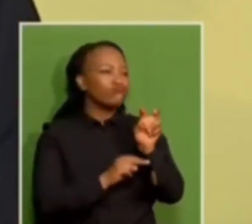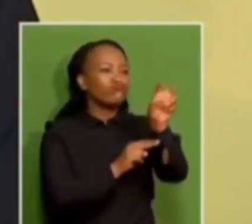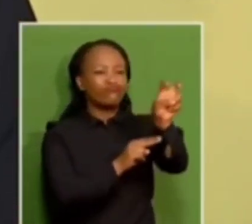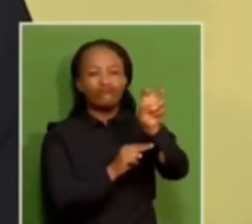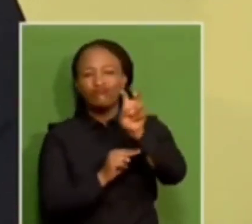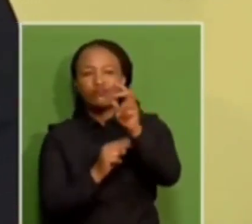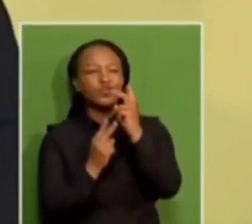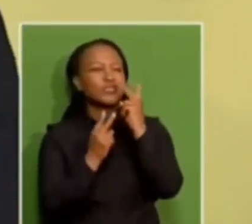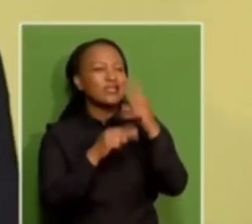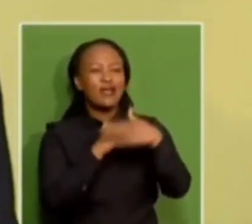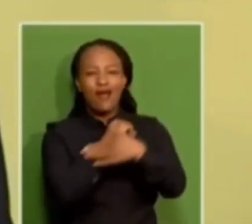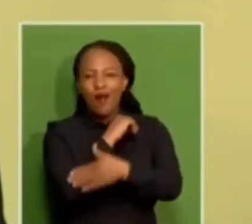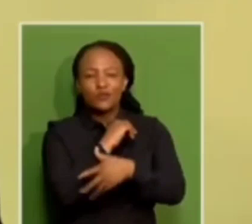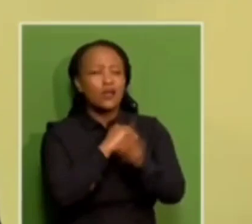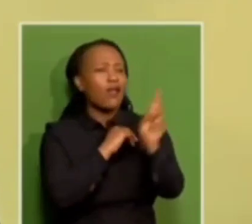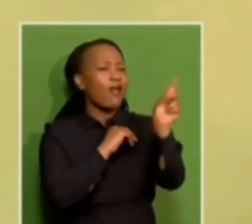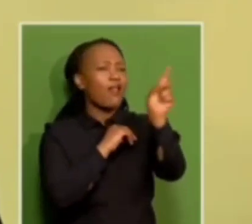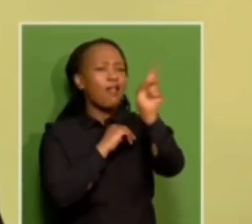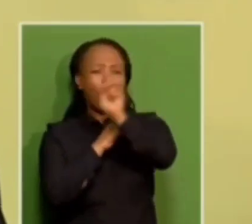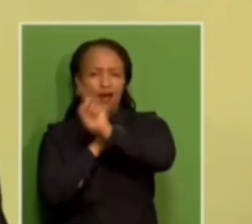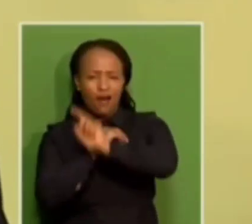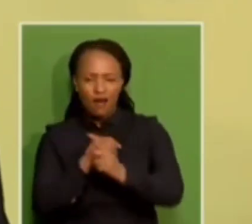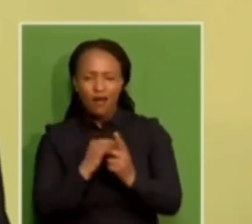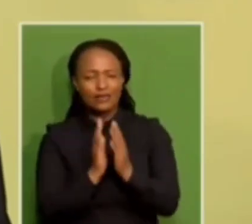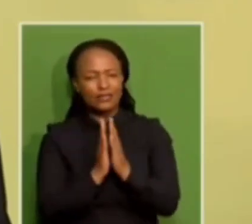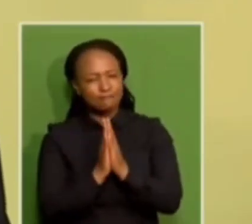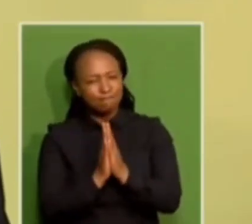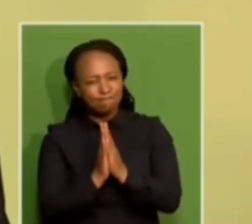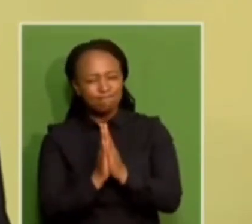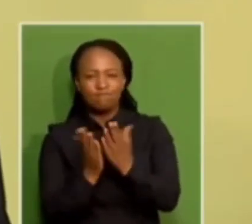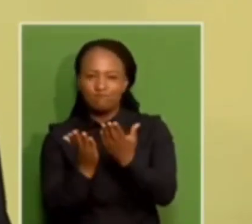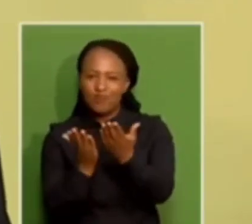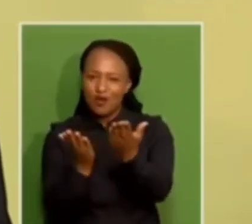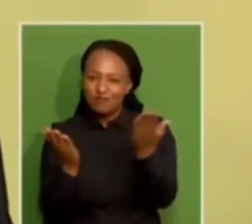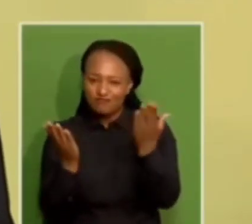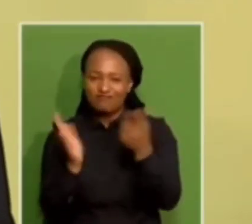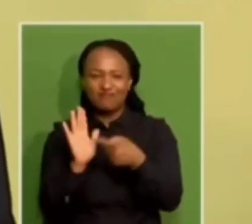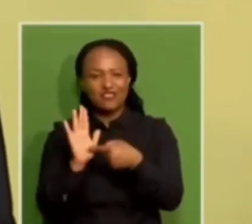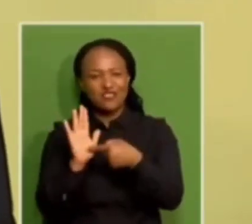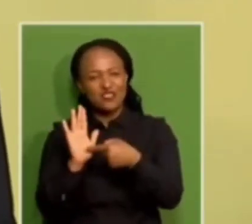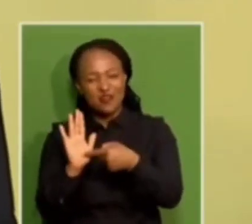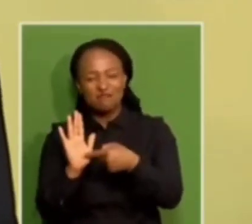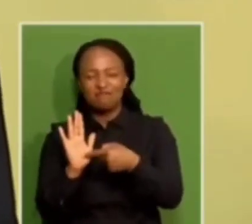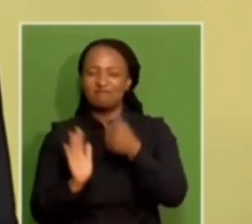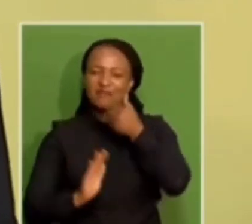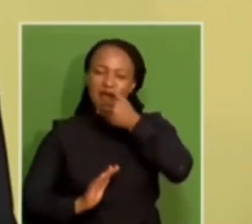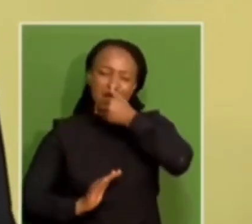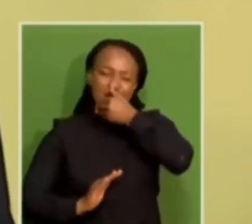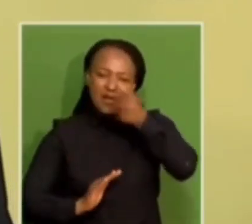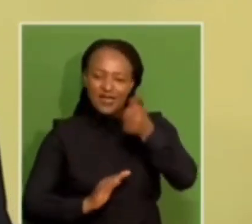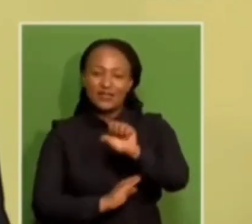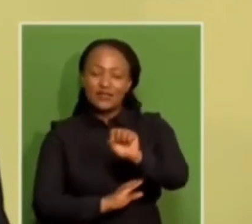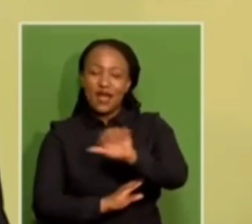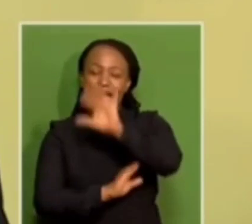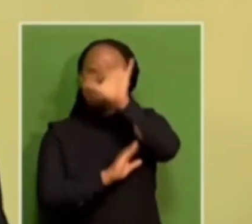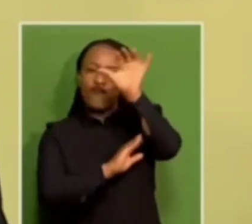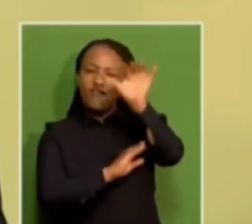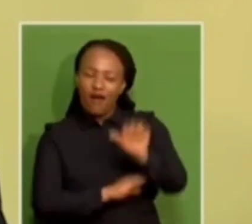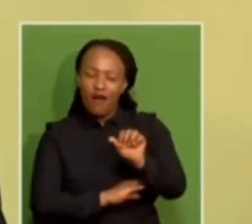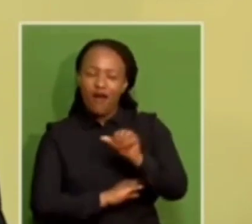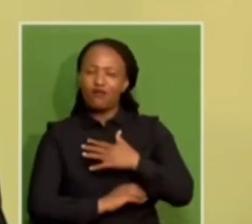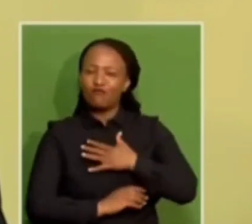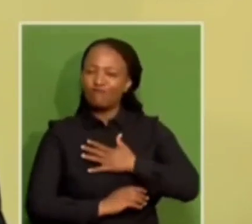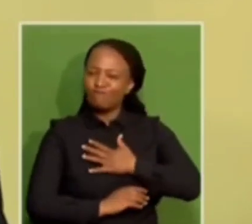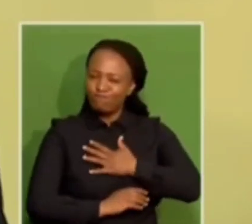visit various beautiful parts of our country and I call on all of us to show them the very best